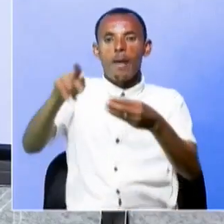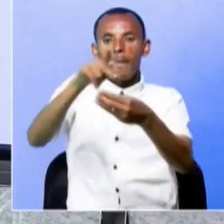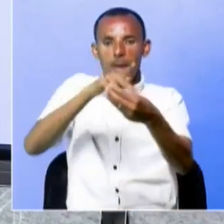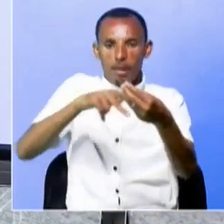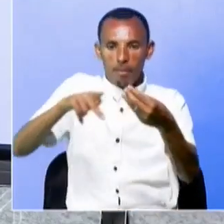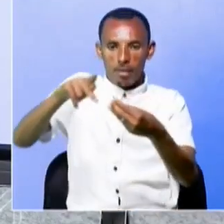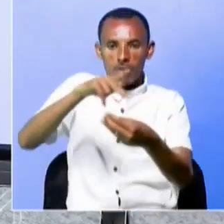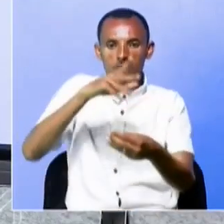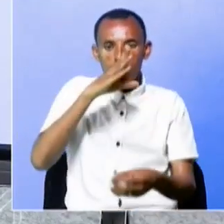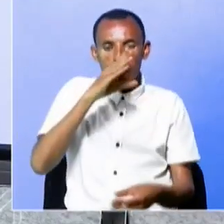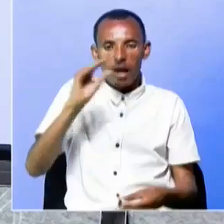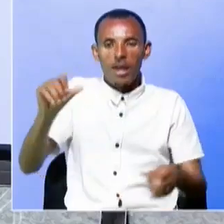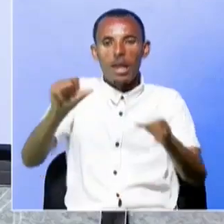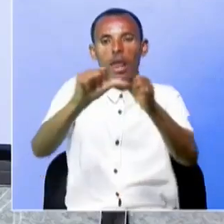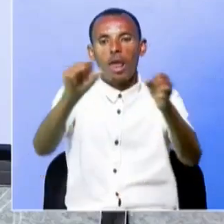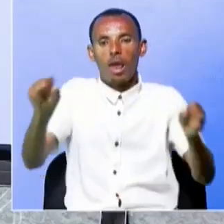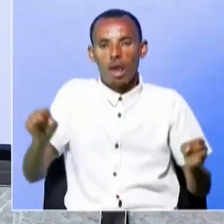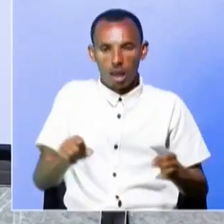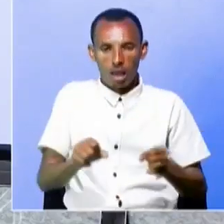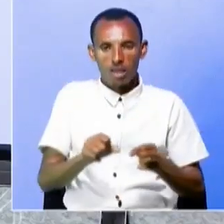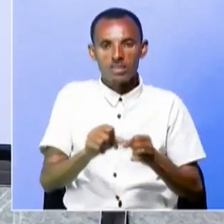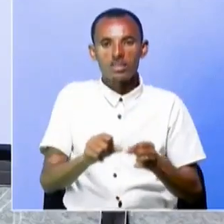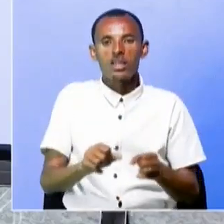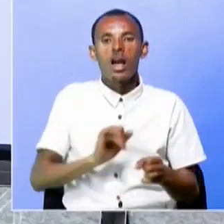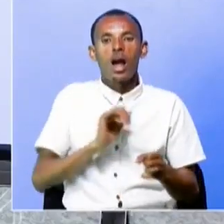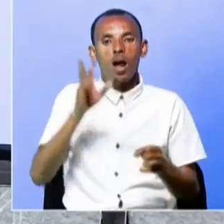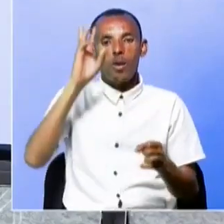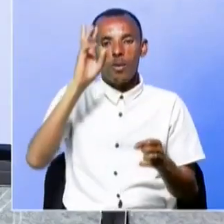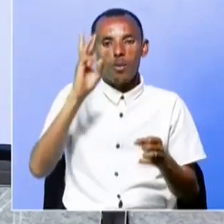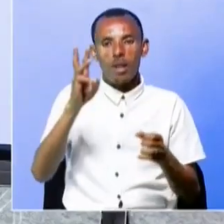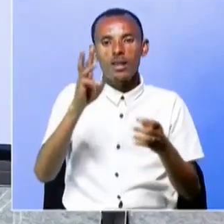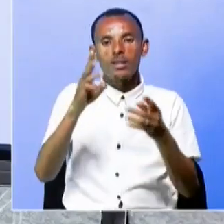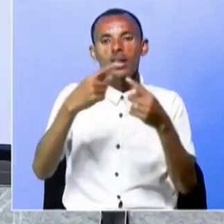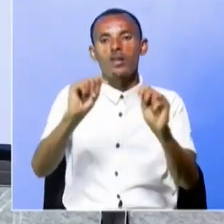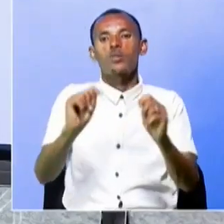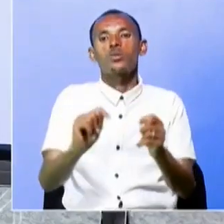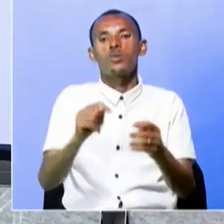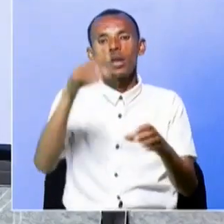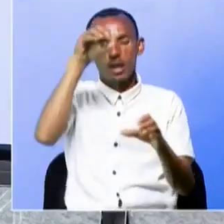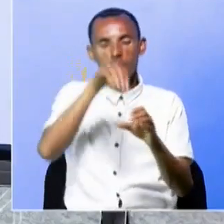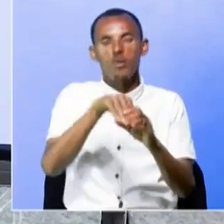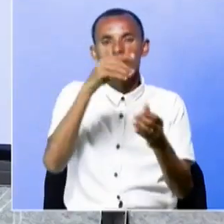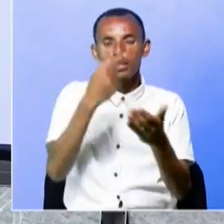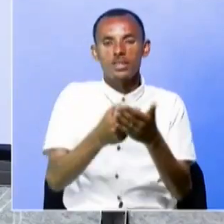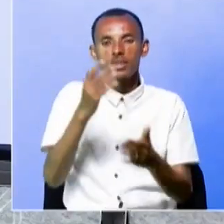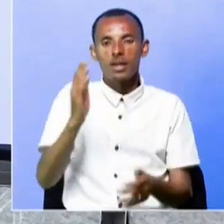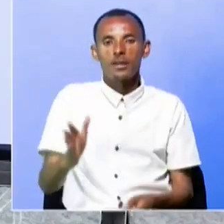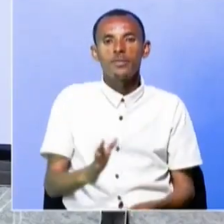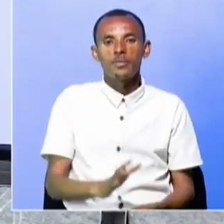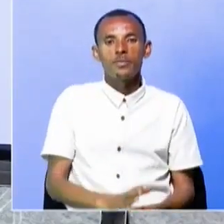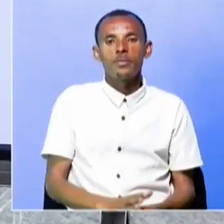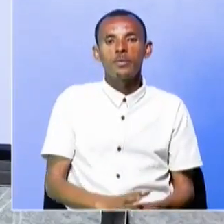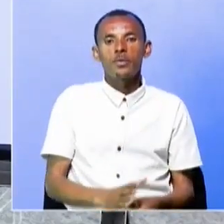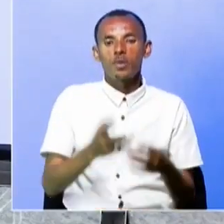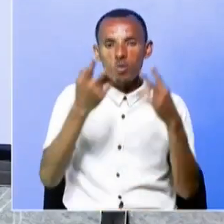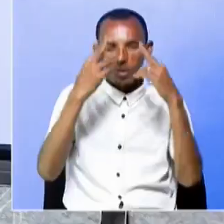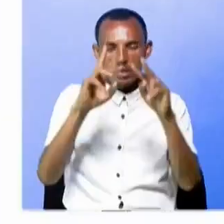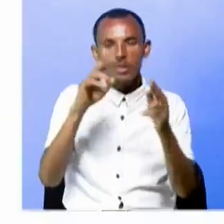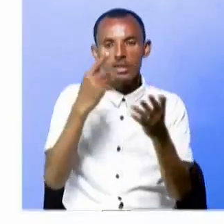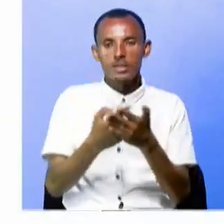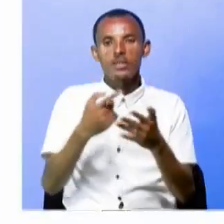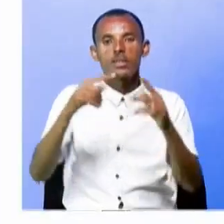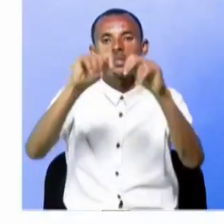and areas, right? I will try to include side in this topic. So consider this